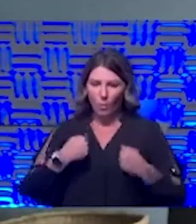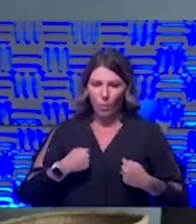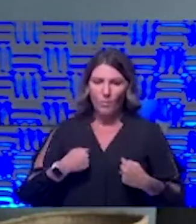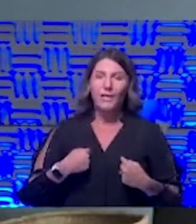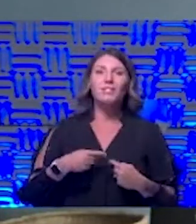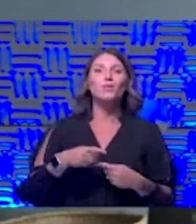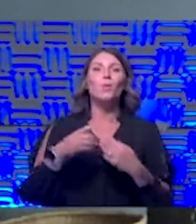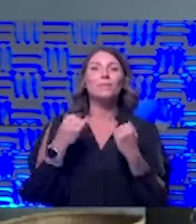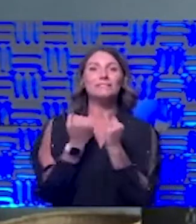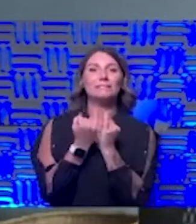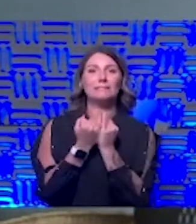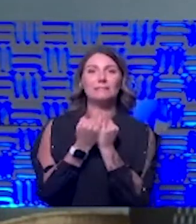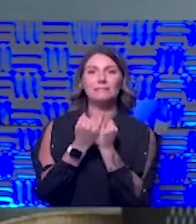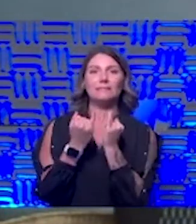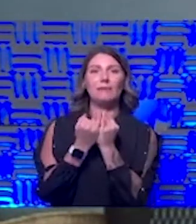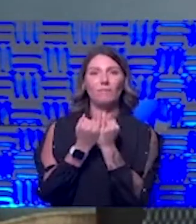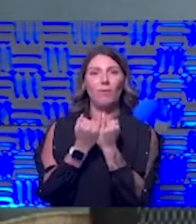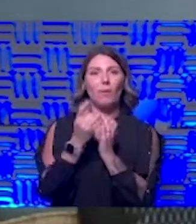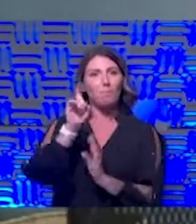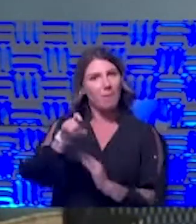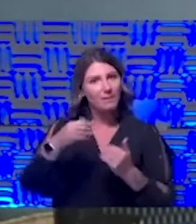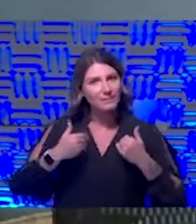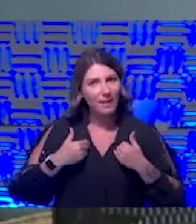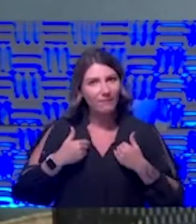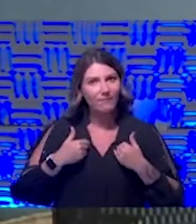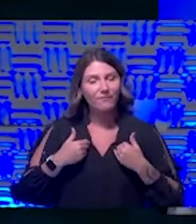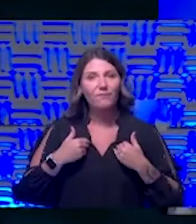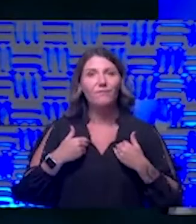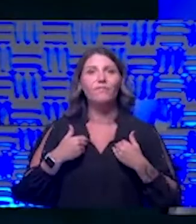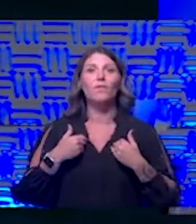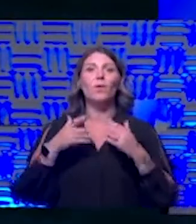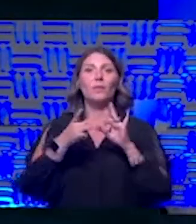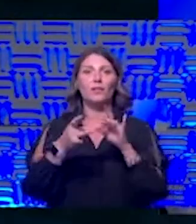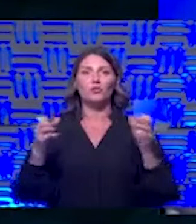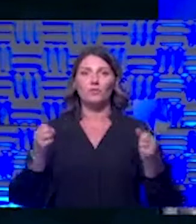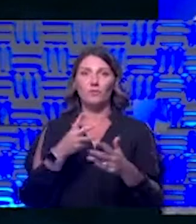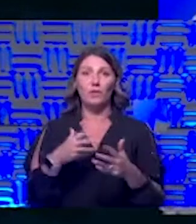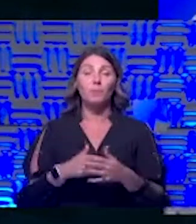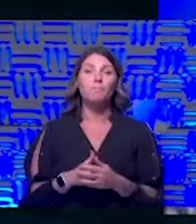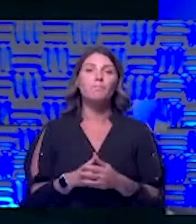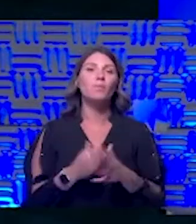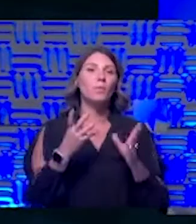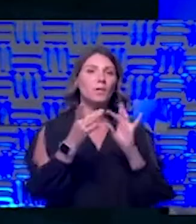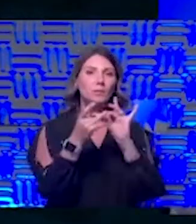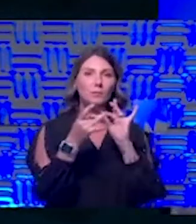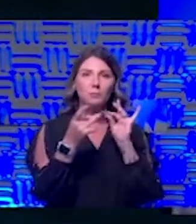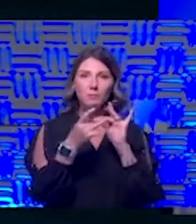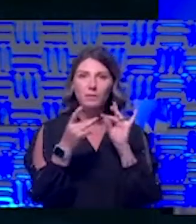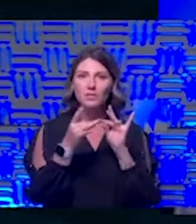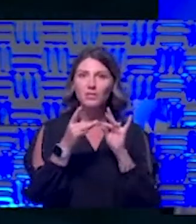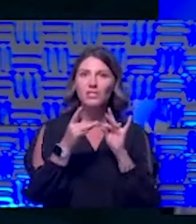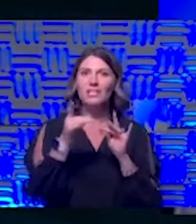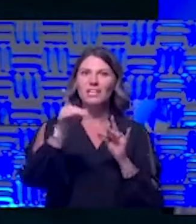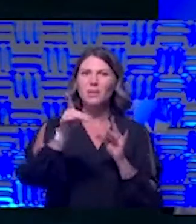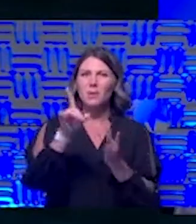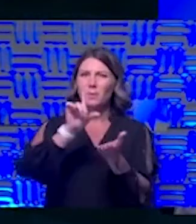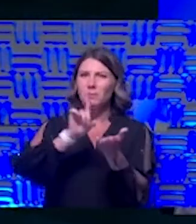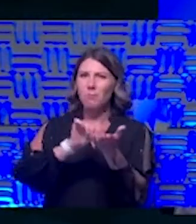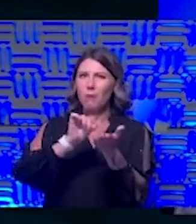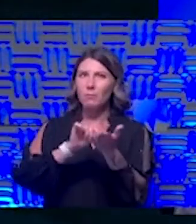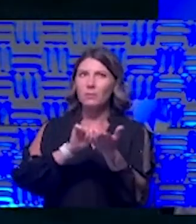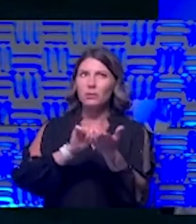required in that relationship with fear. I'll just say, Dana, when we saw that study that was published about a week and a half